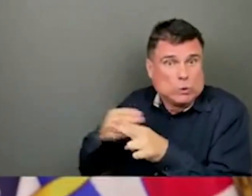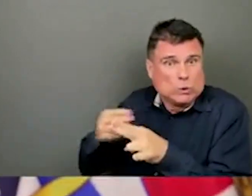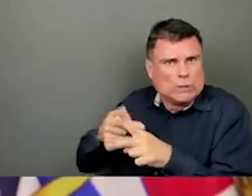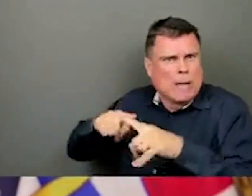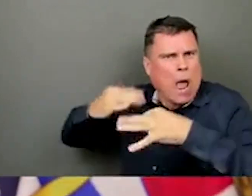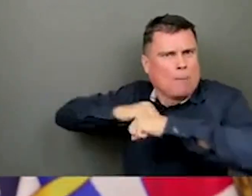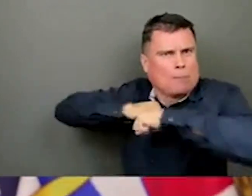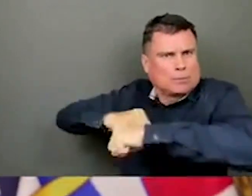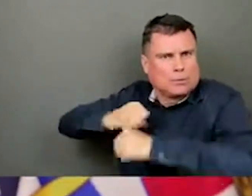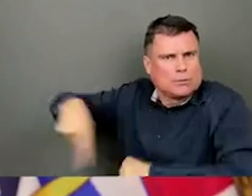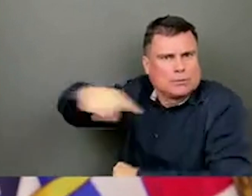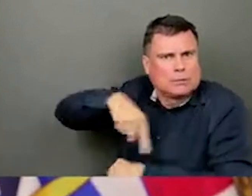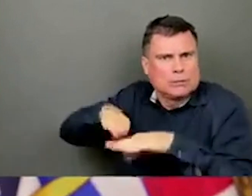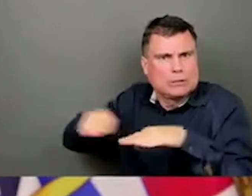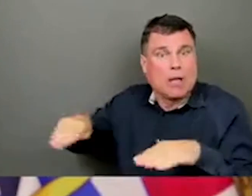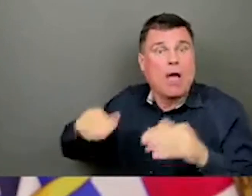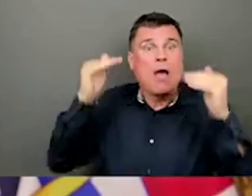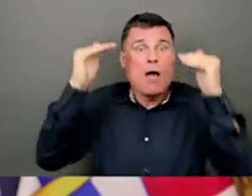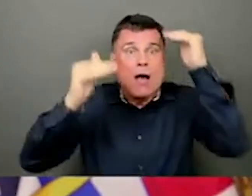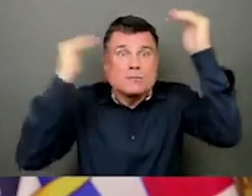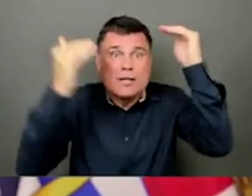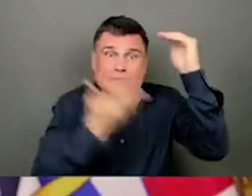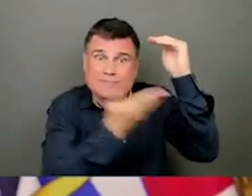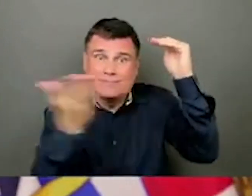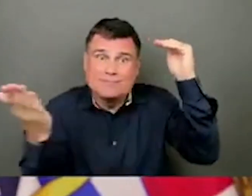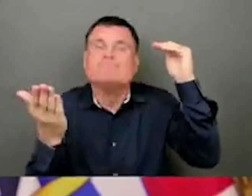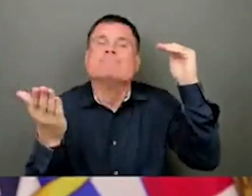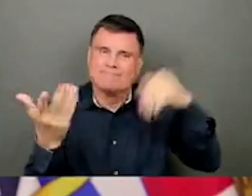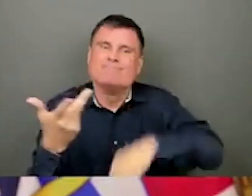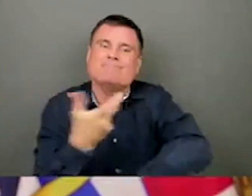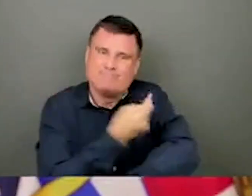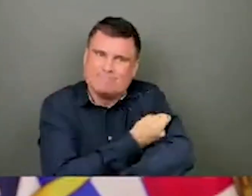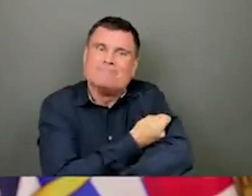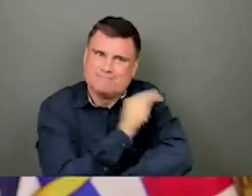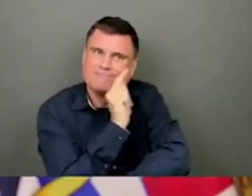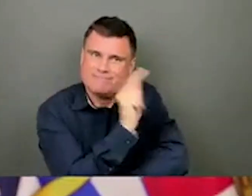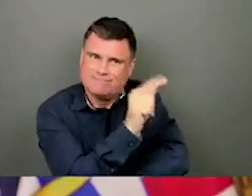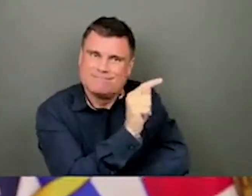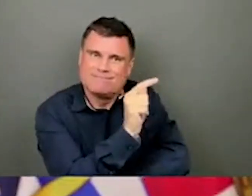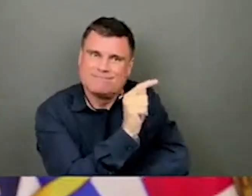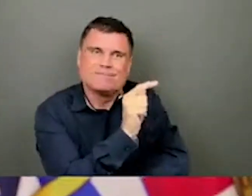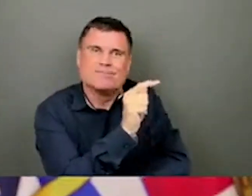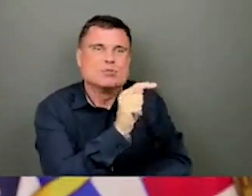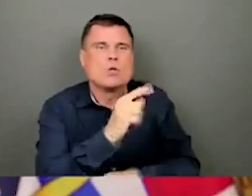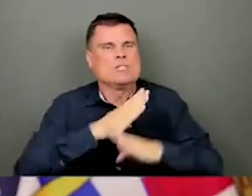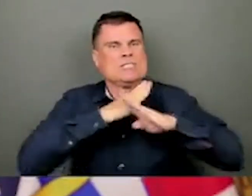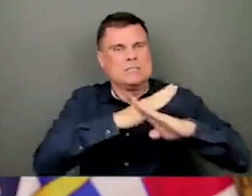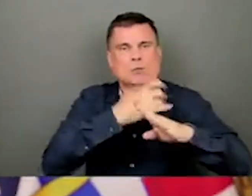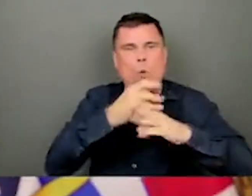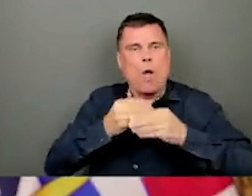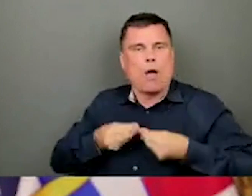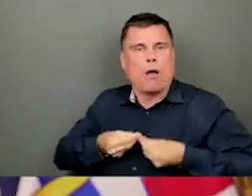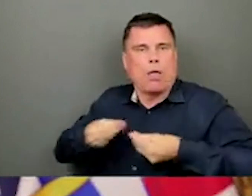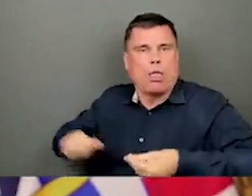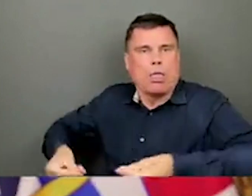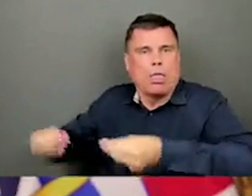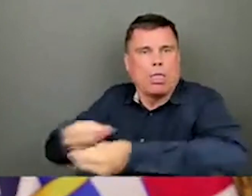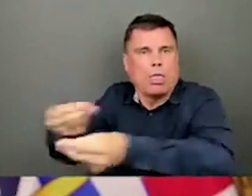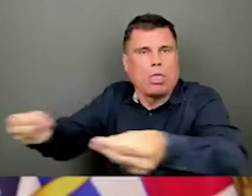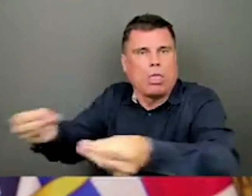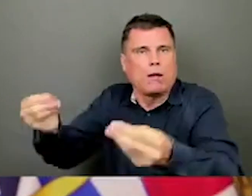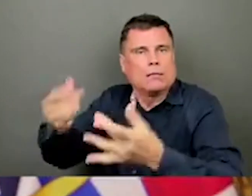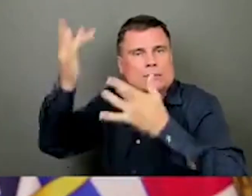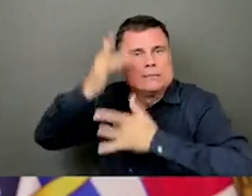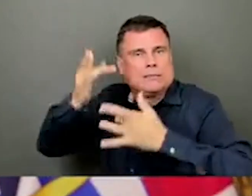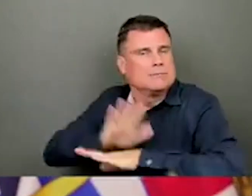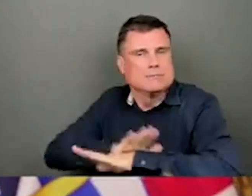people are protected. That means we stop the transmission and we protect children as well. So a new provincial